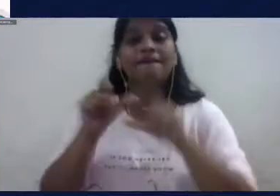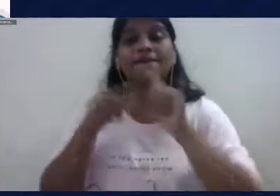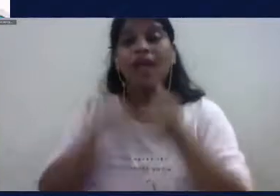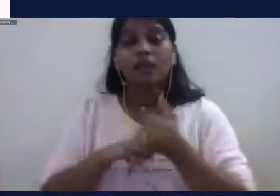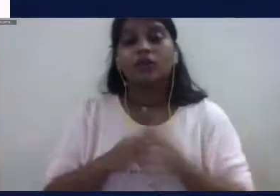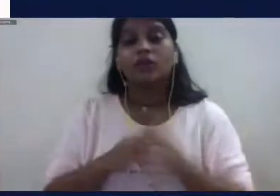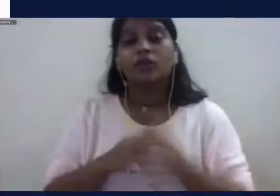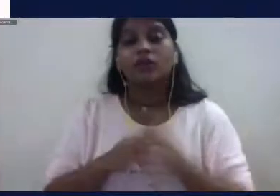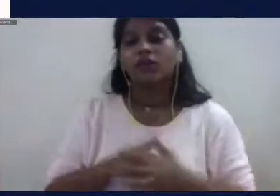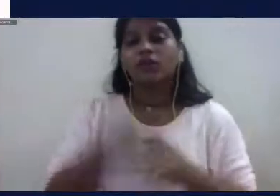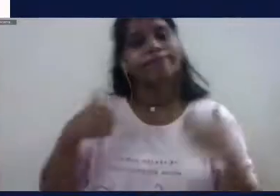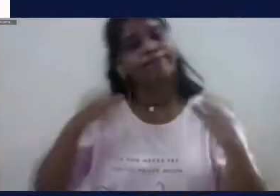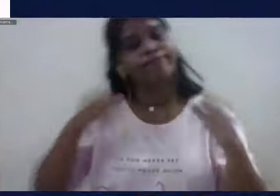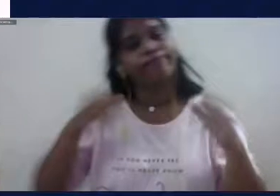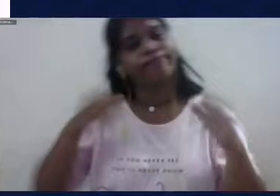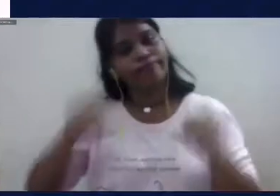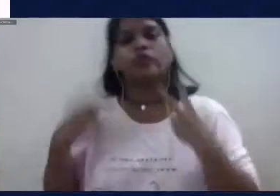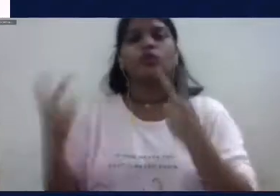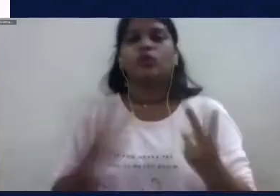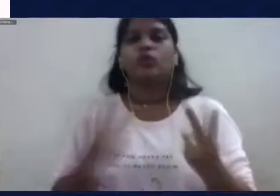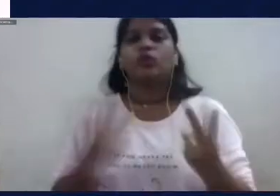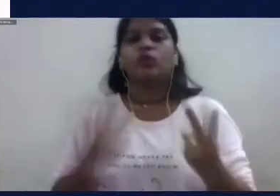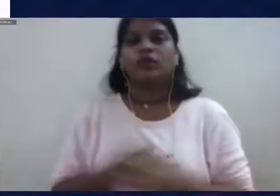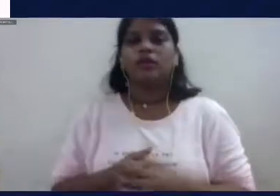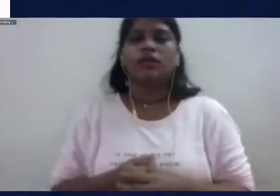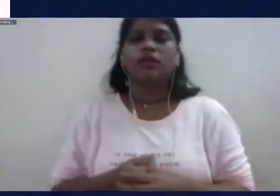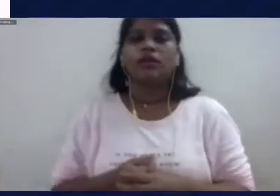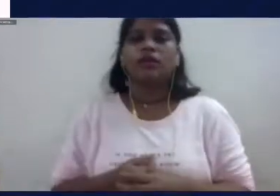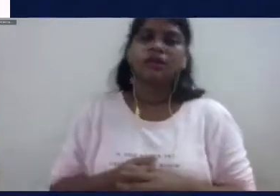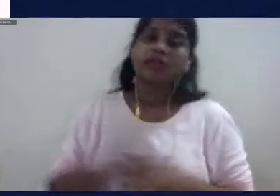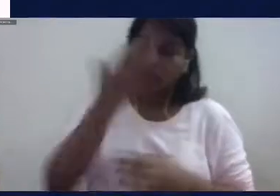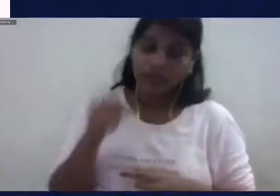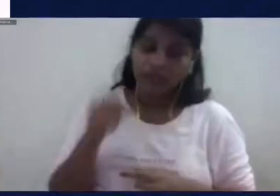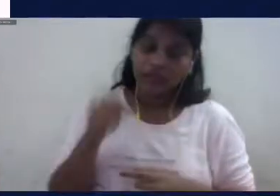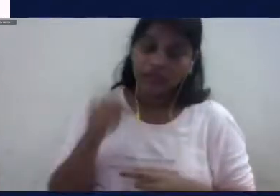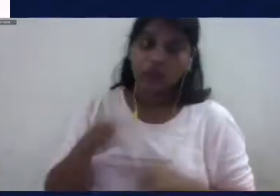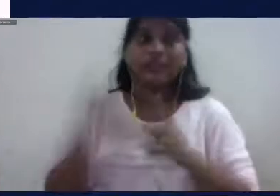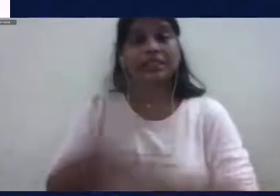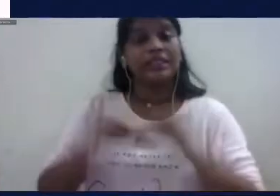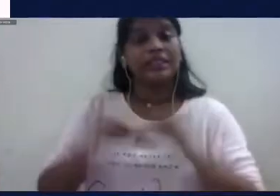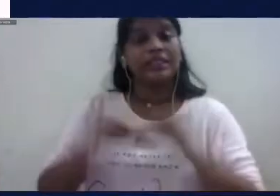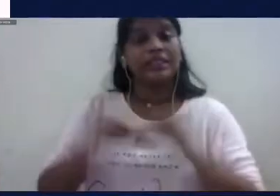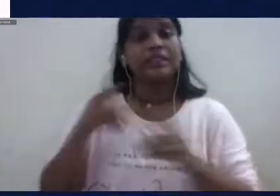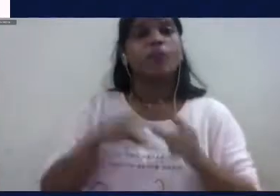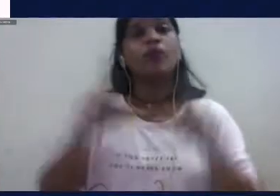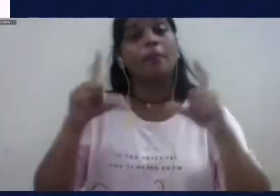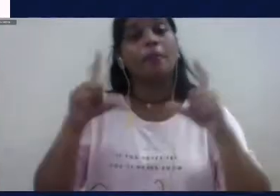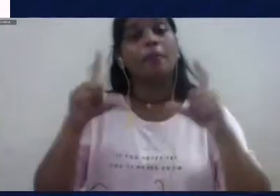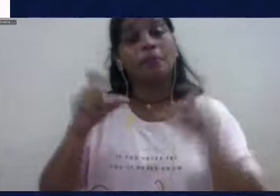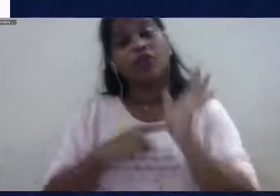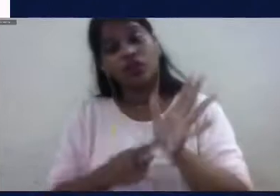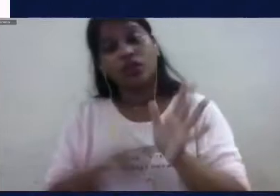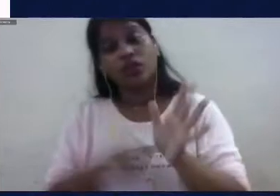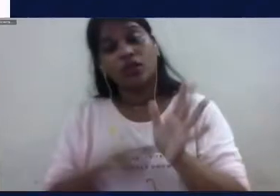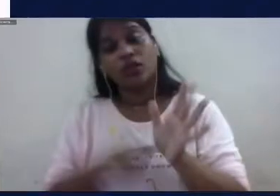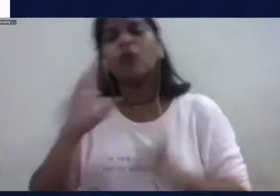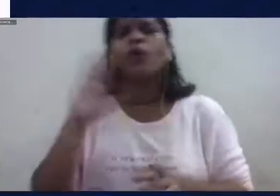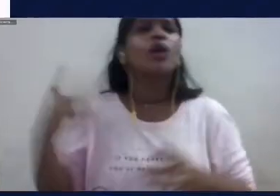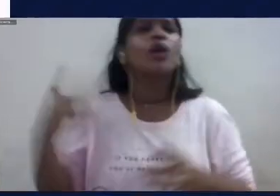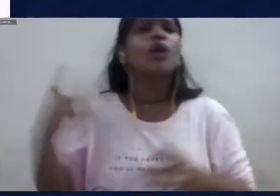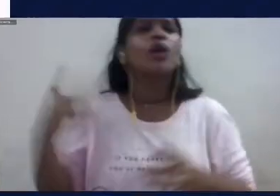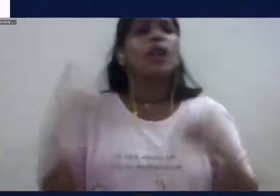that we can look at. That's where design comes in to the picture, because when you lead